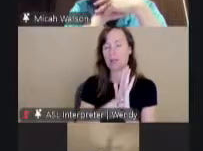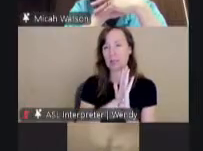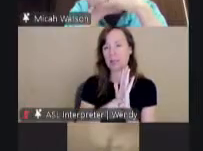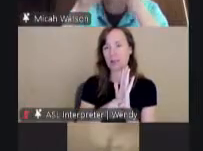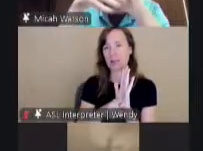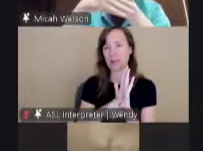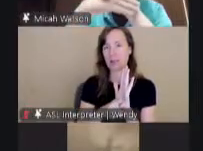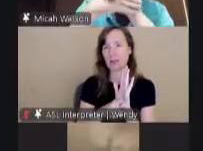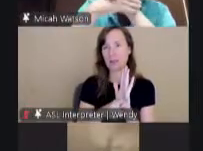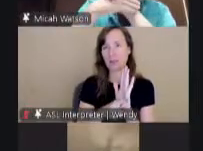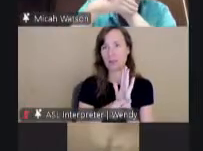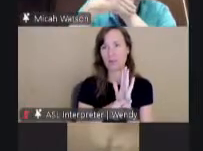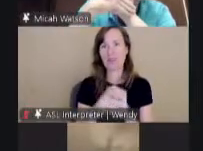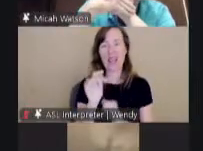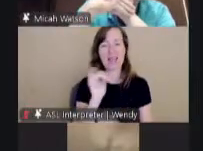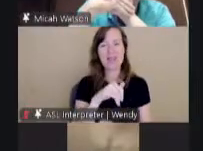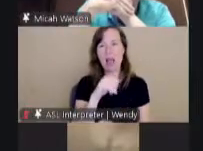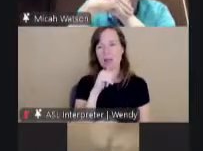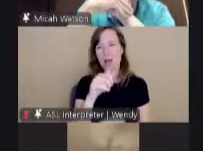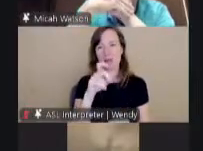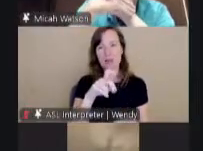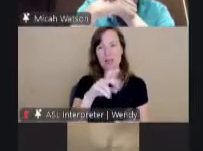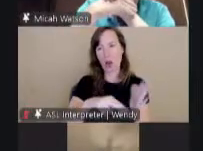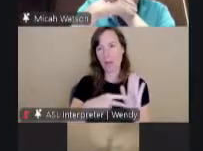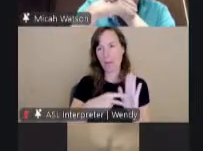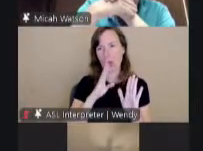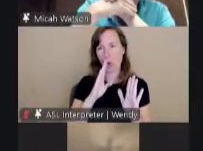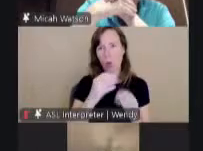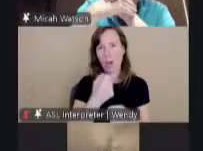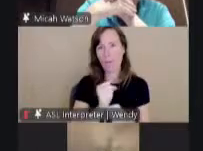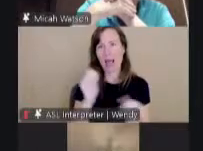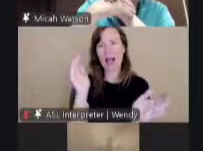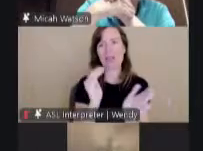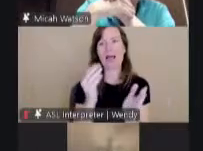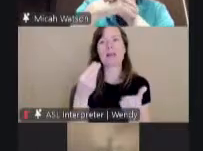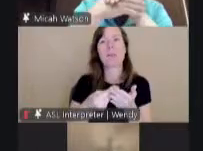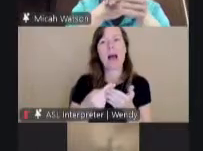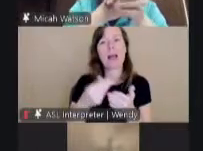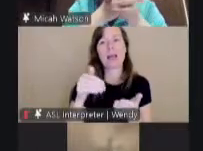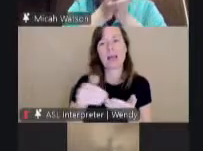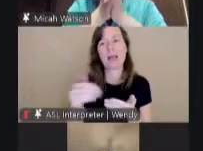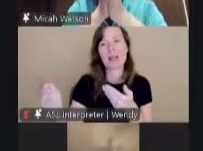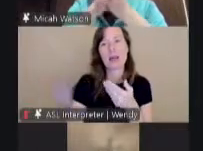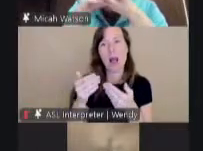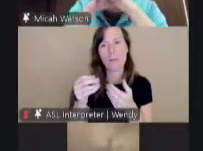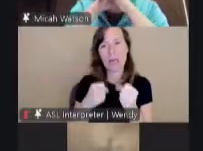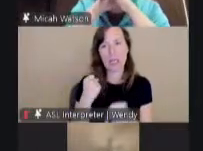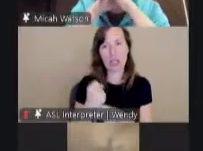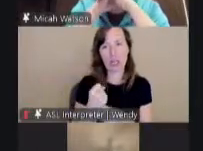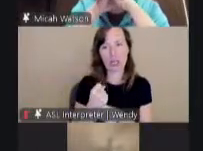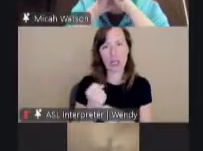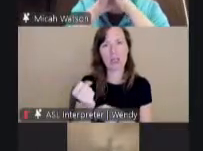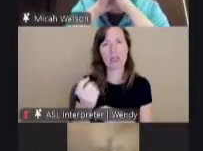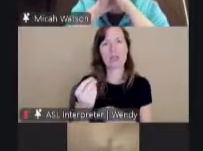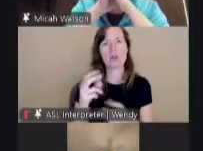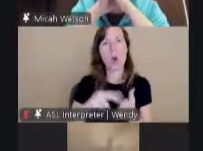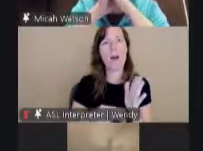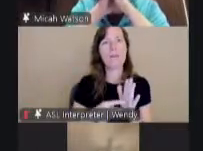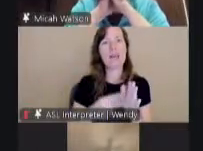and that doesn't necessarily mean they're going to make any less money in the coming year. So it means that the current tax